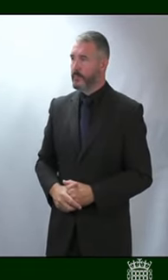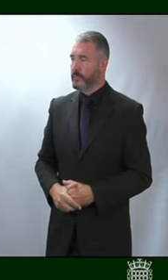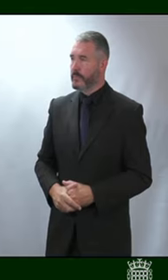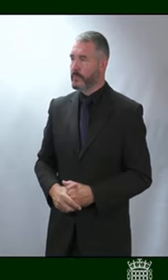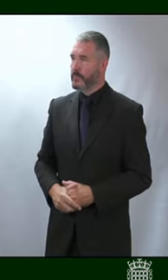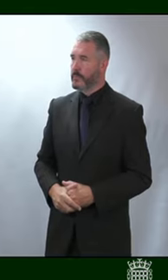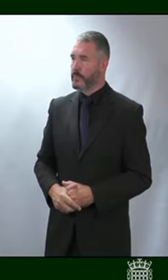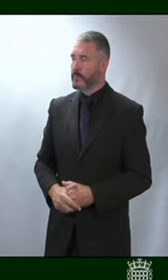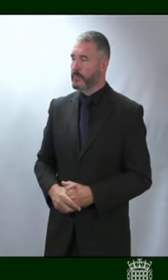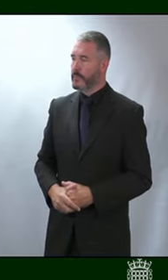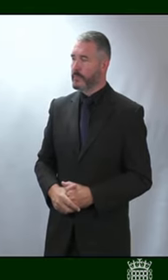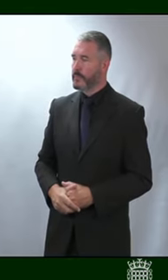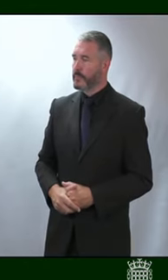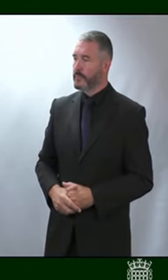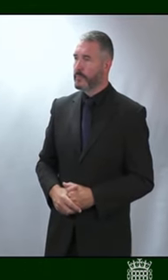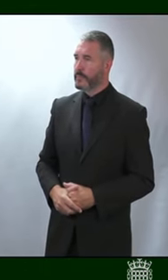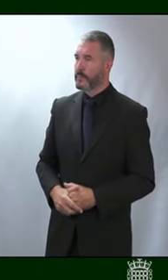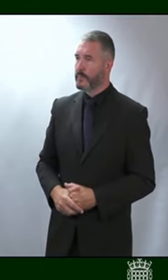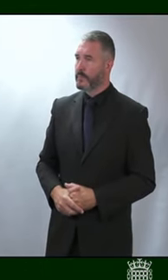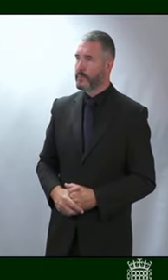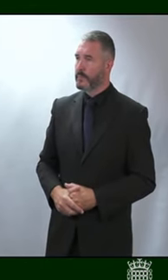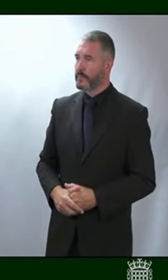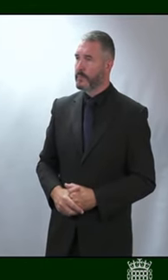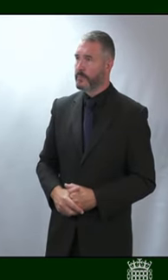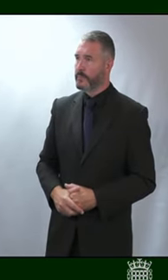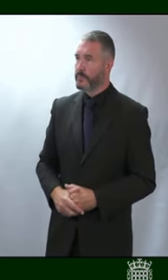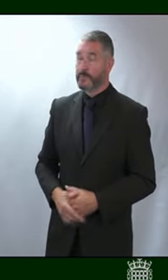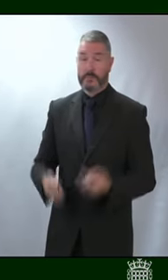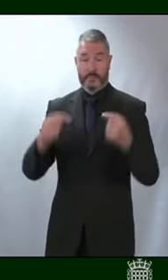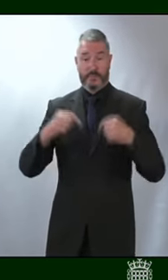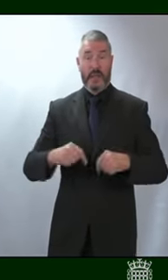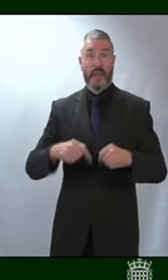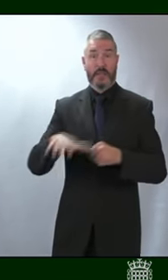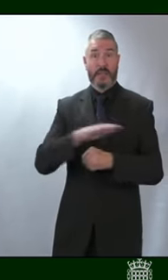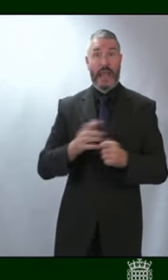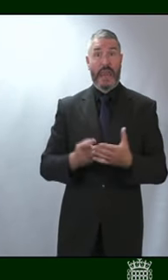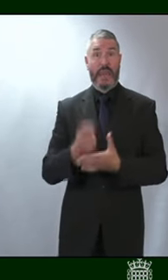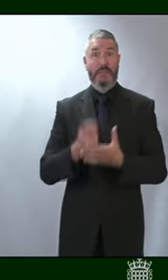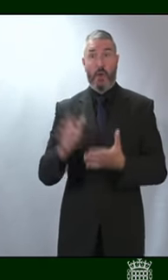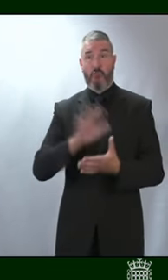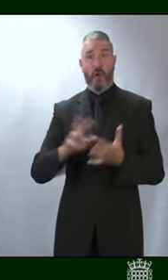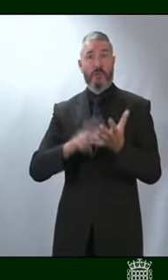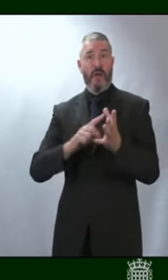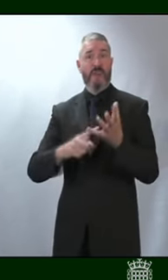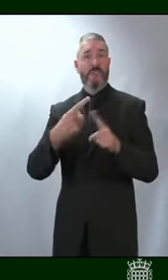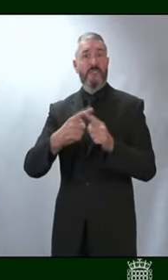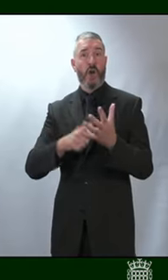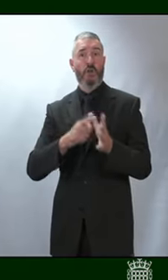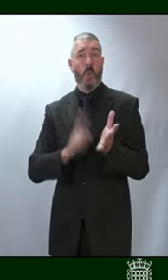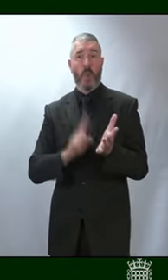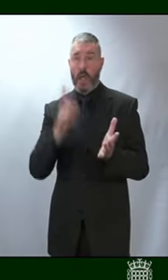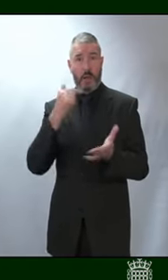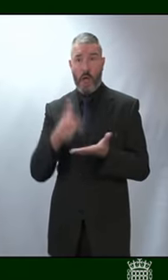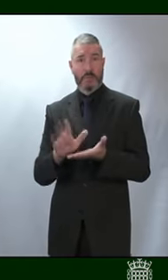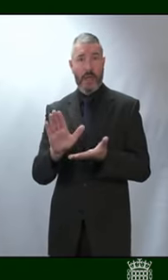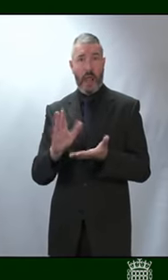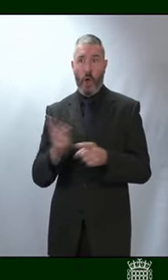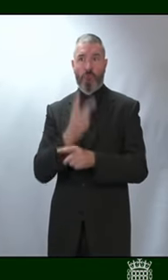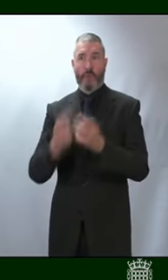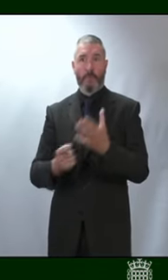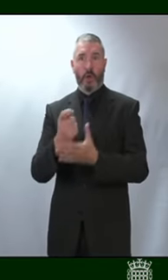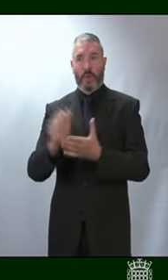Thank you, Mr. Speaker. Unsafe cladding is leaving hundreds of leaseholders across Vauxhall unable to sell or remortgage their